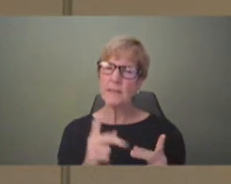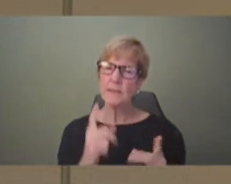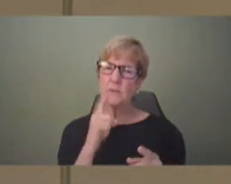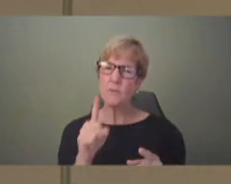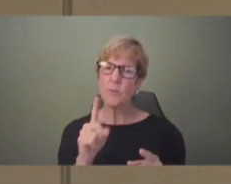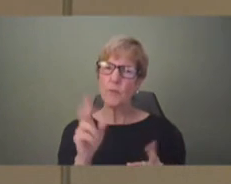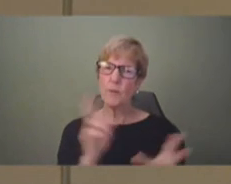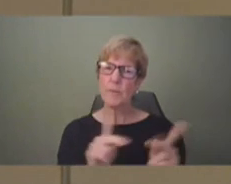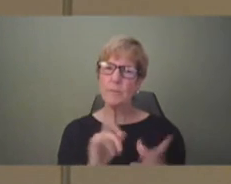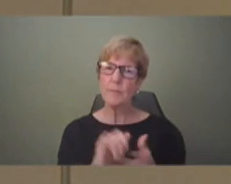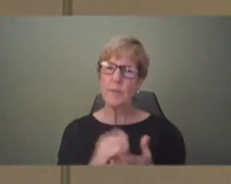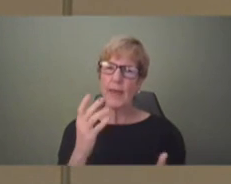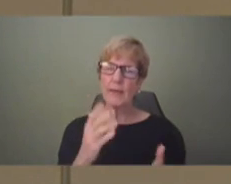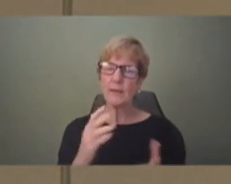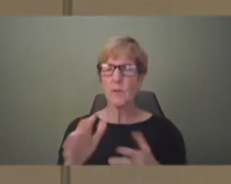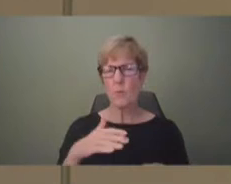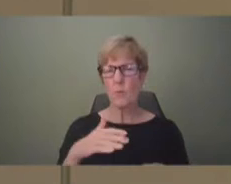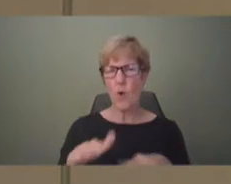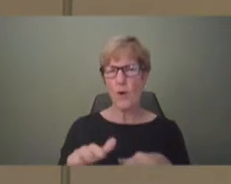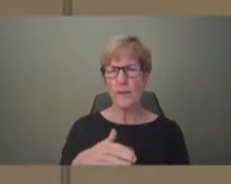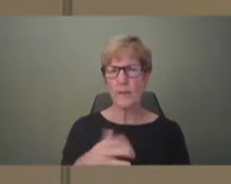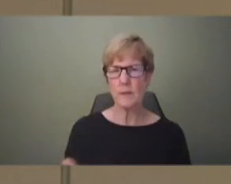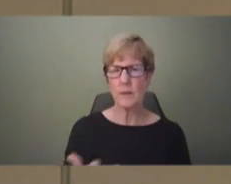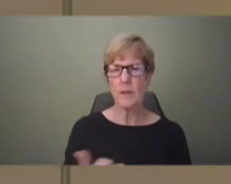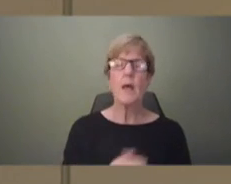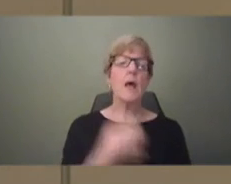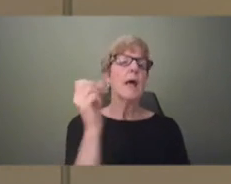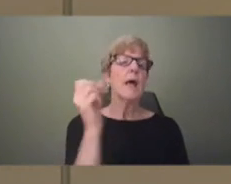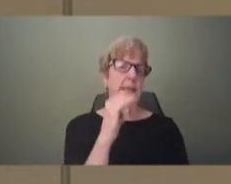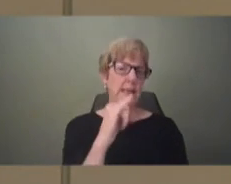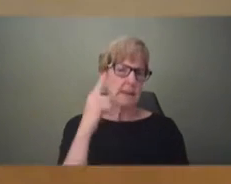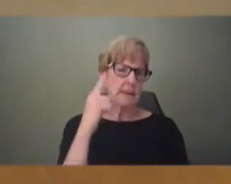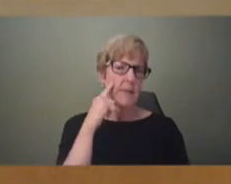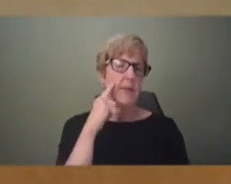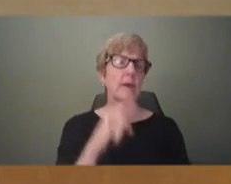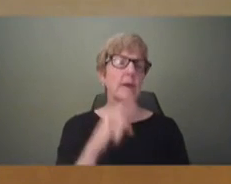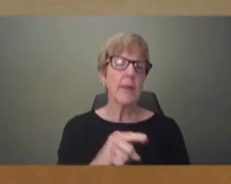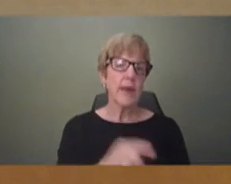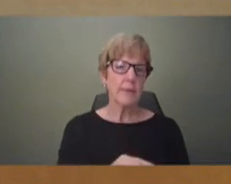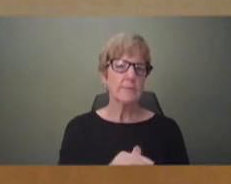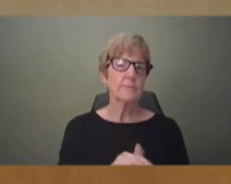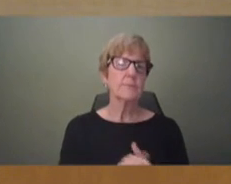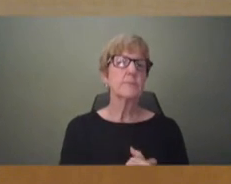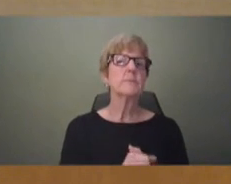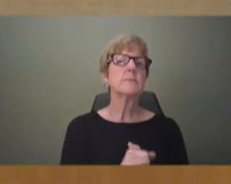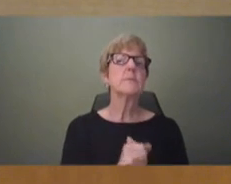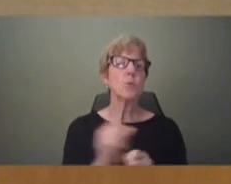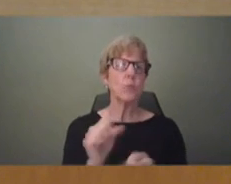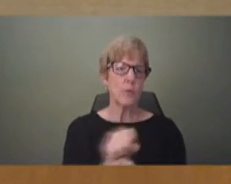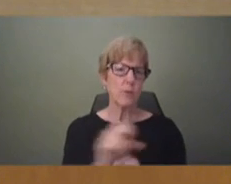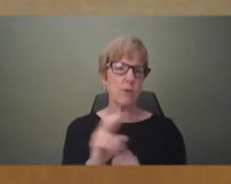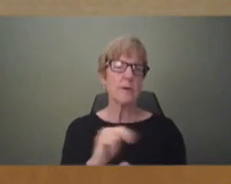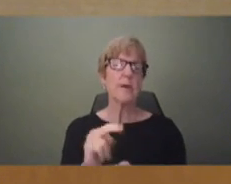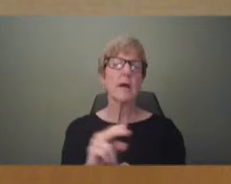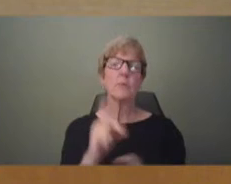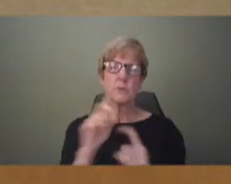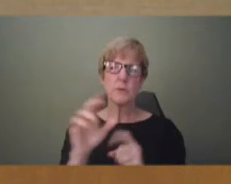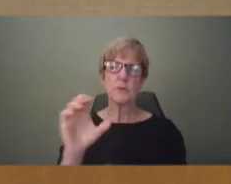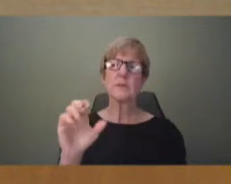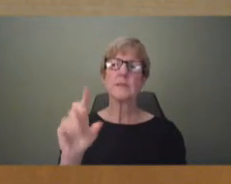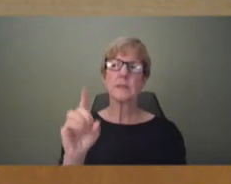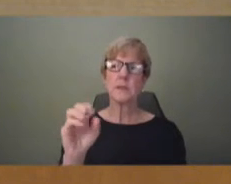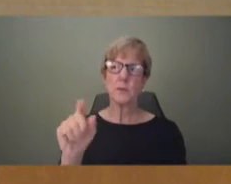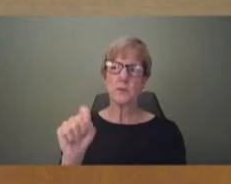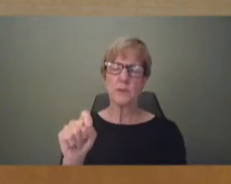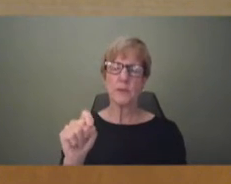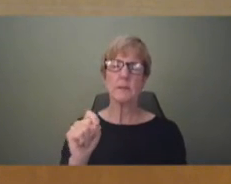might be walking yeah certainly I think that's something um we can work I'll have to probably follow up with Cott and have some conversations them about what